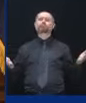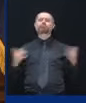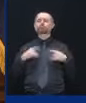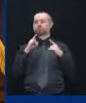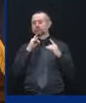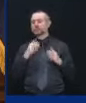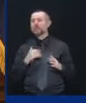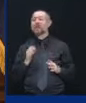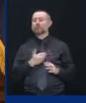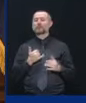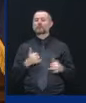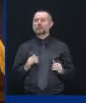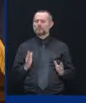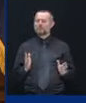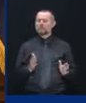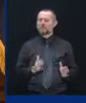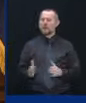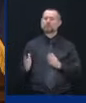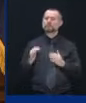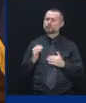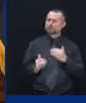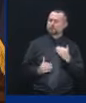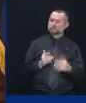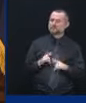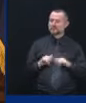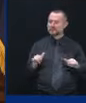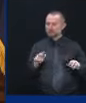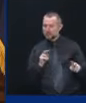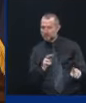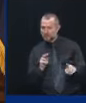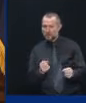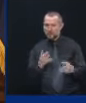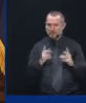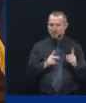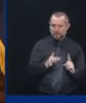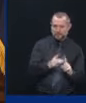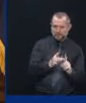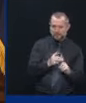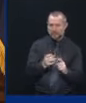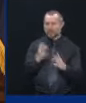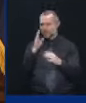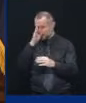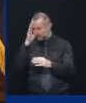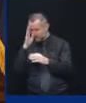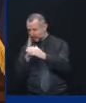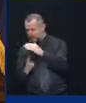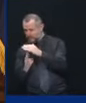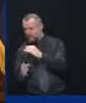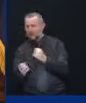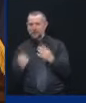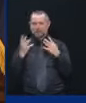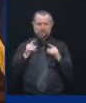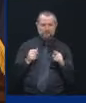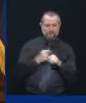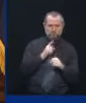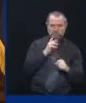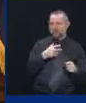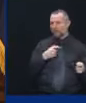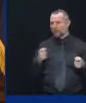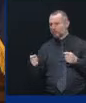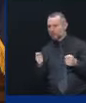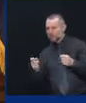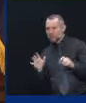headed while we're watching the infection rate, hospitalization rate at the same time. One hand on the valve,